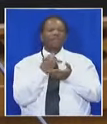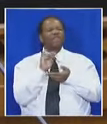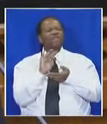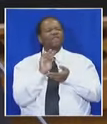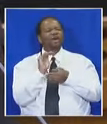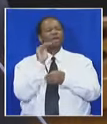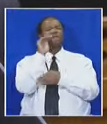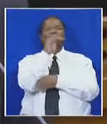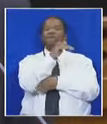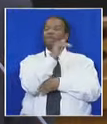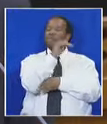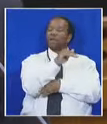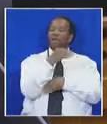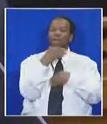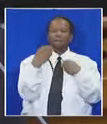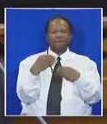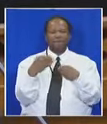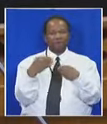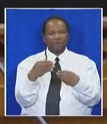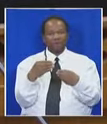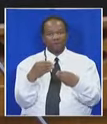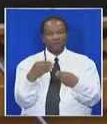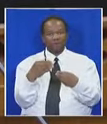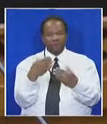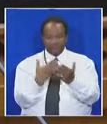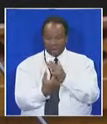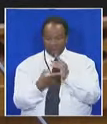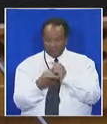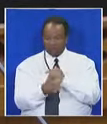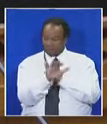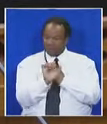organizations be allowed to do that in this country?